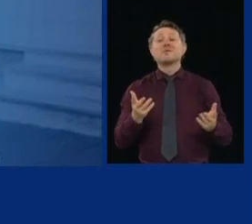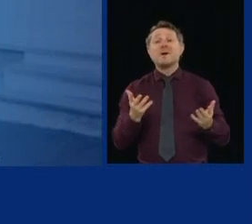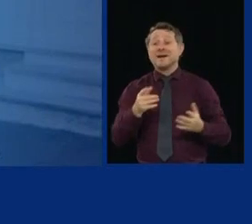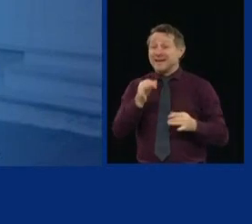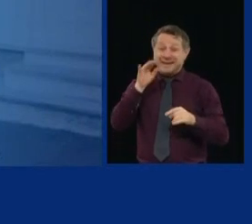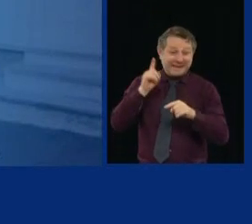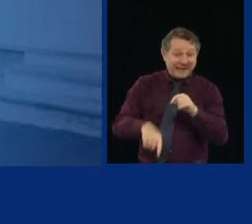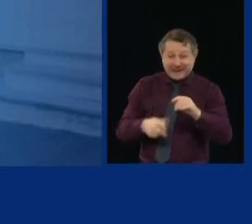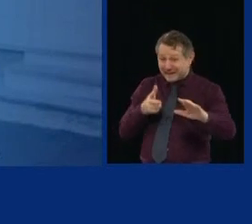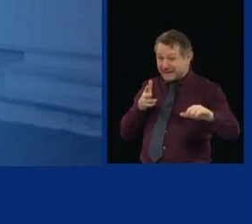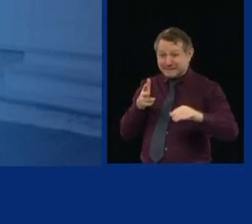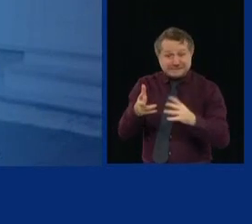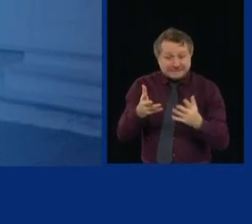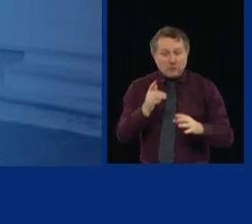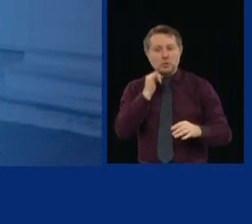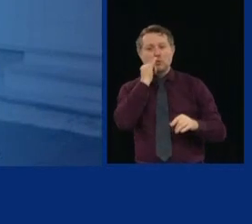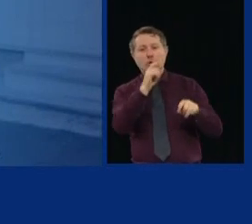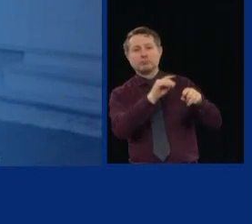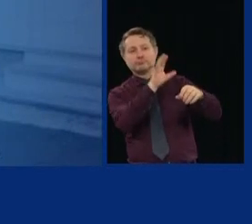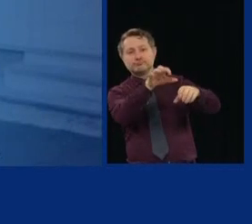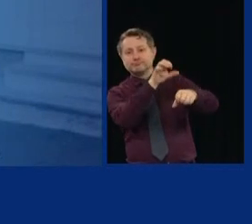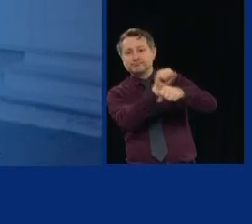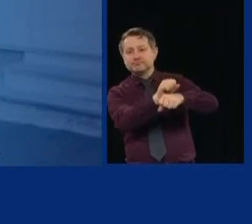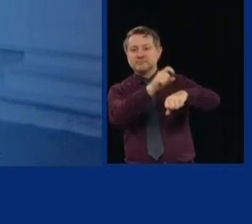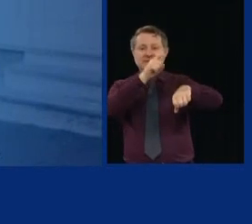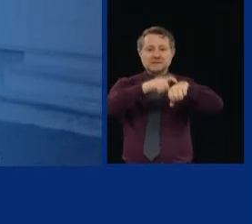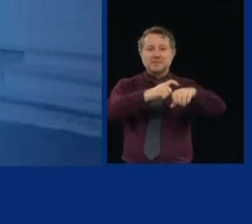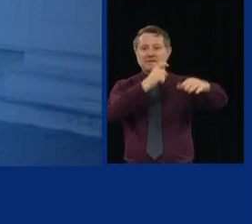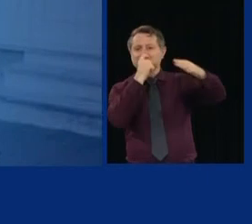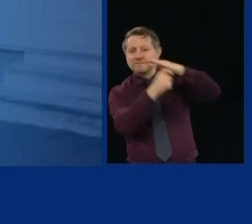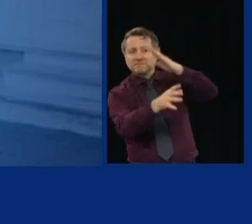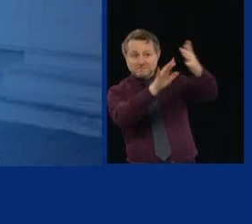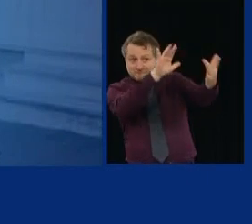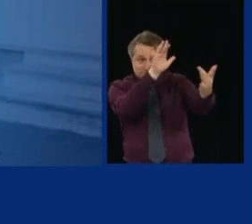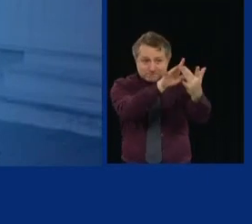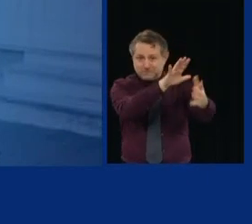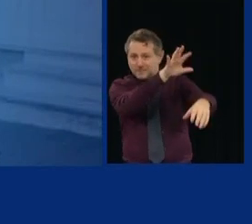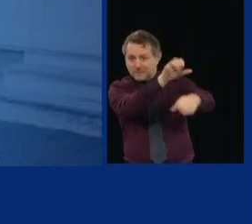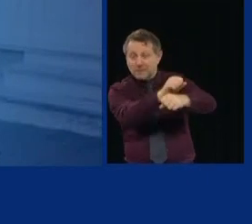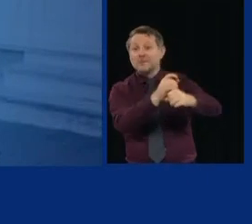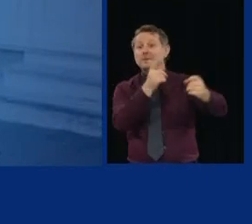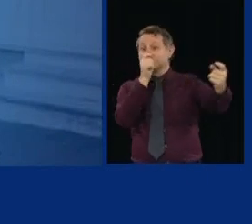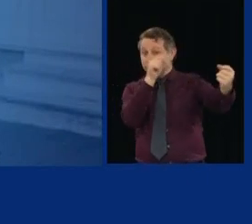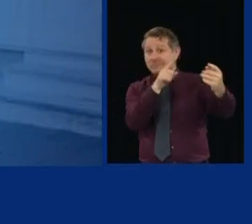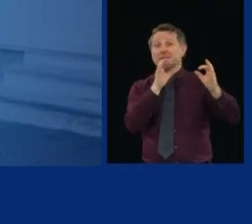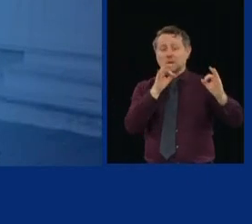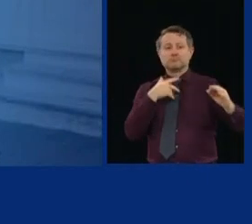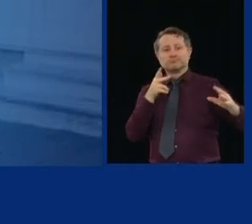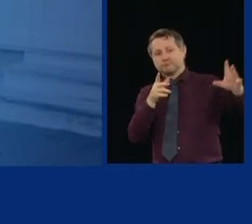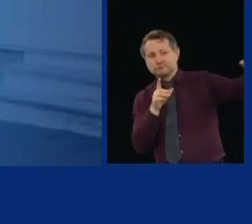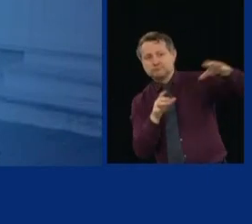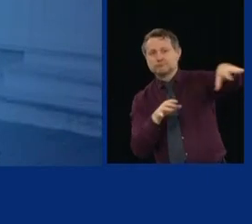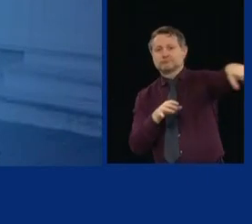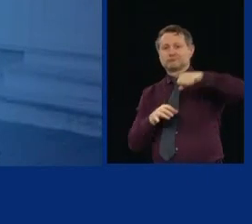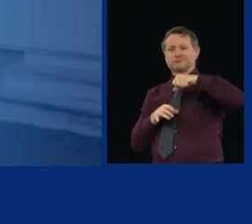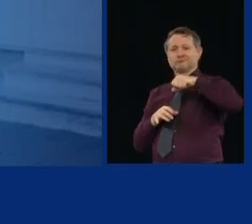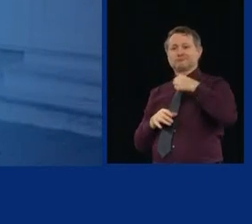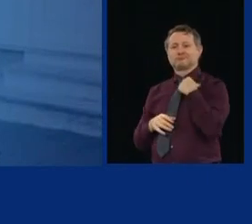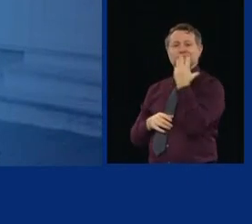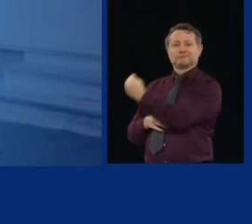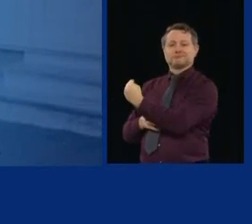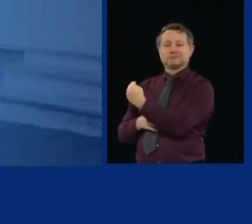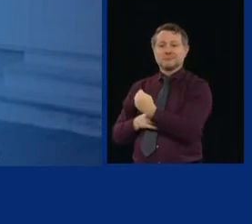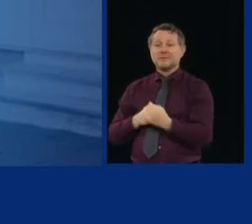in the store, no more than 50% maximum occupancy of that store for people coming there to pick